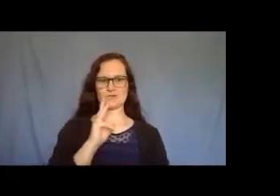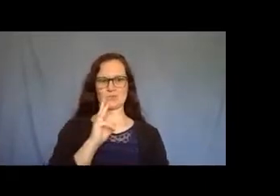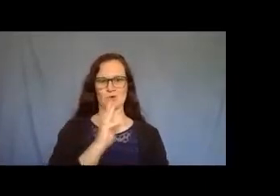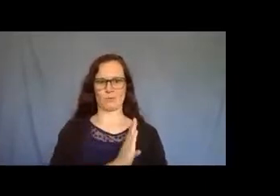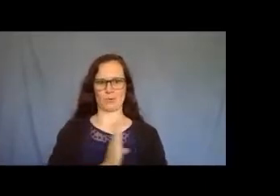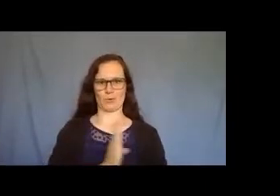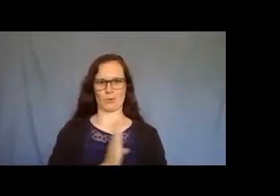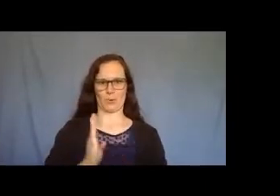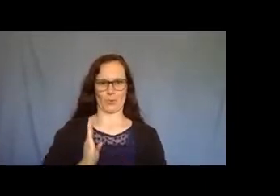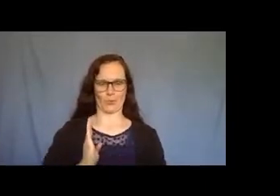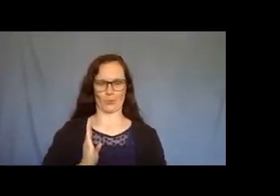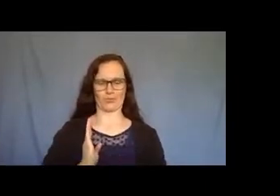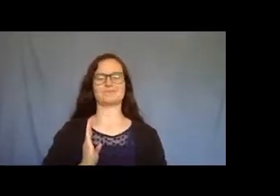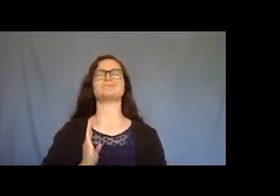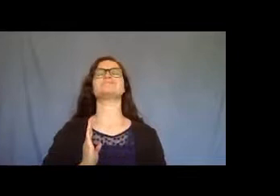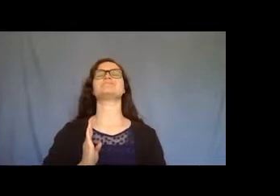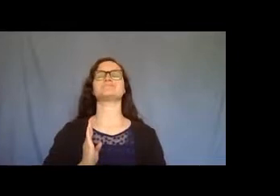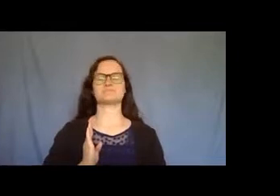today about